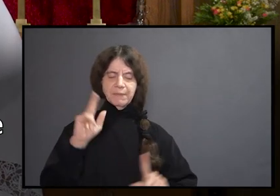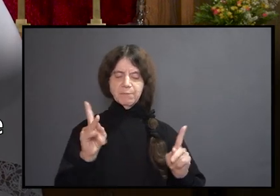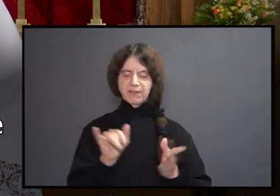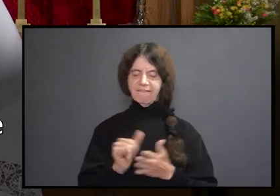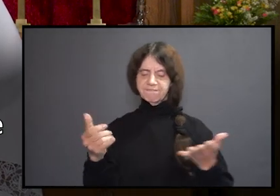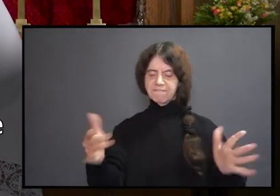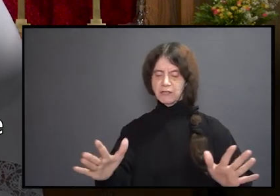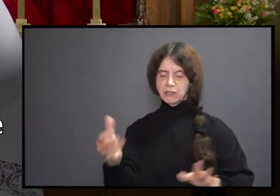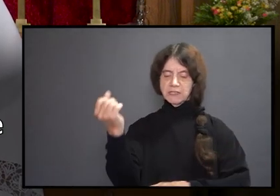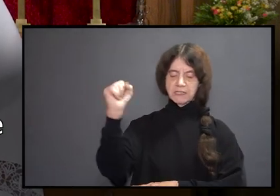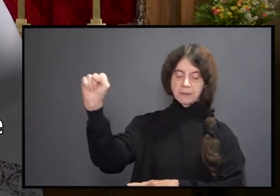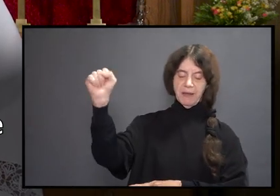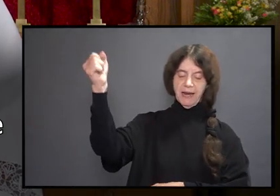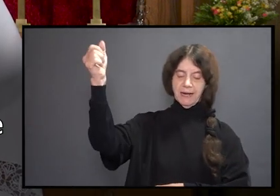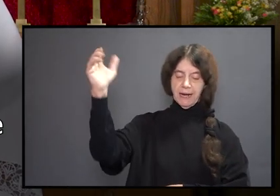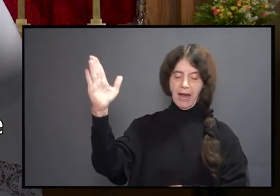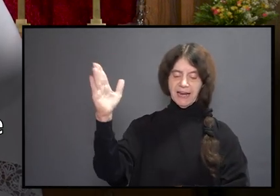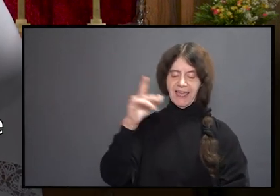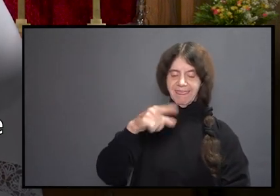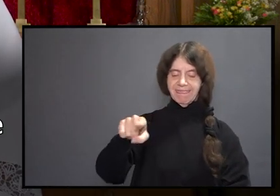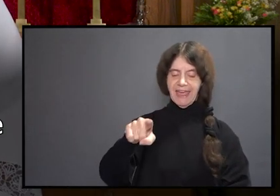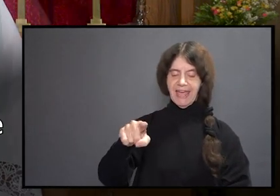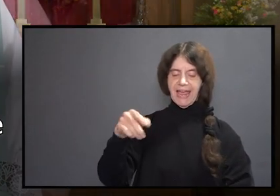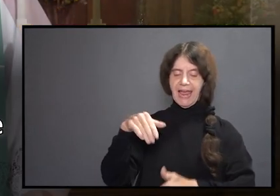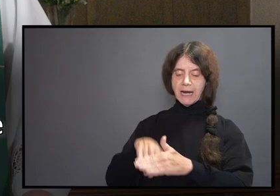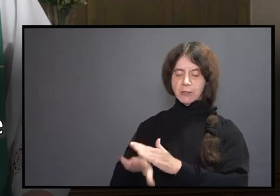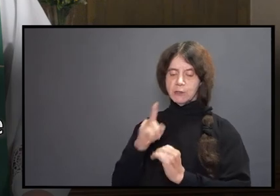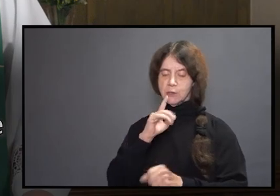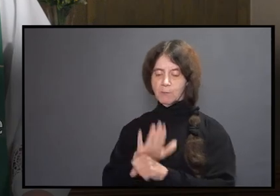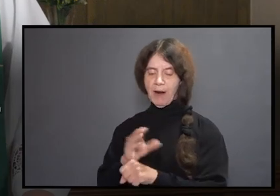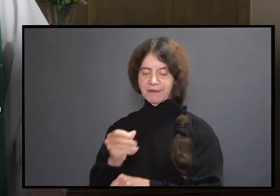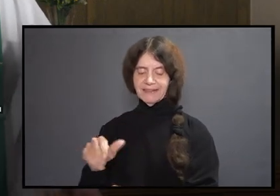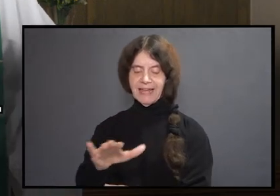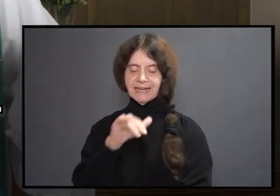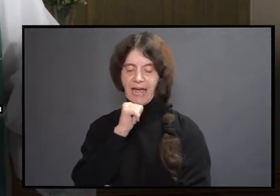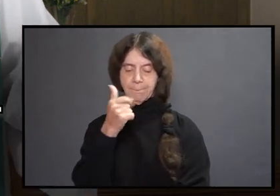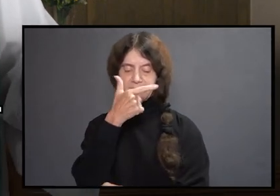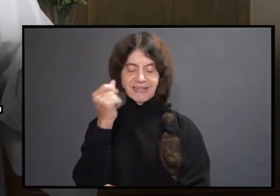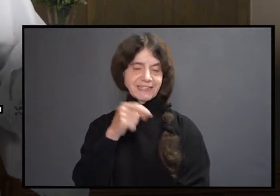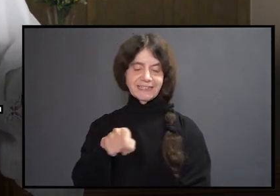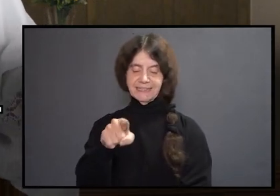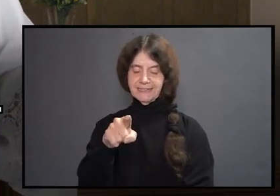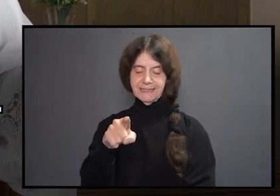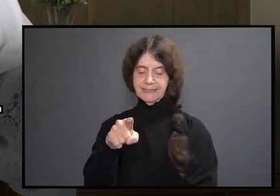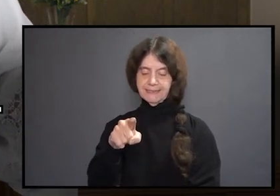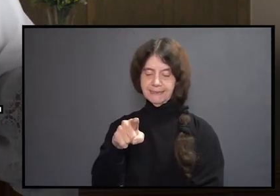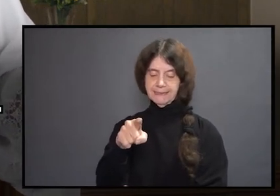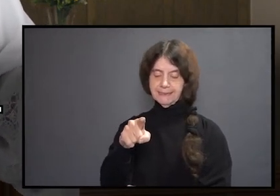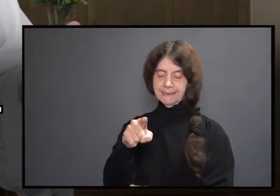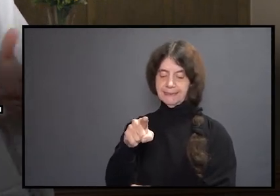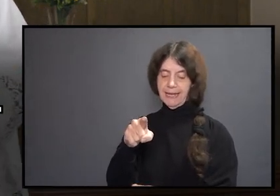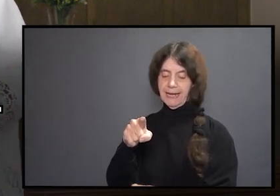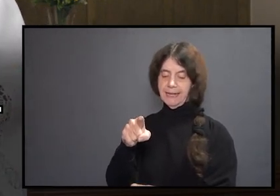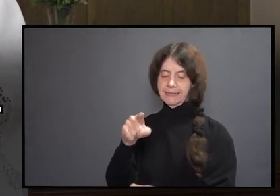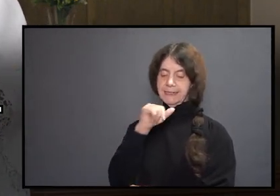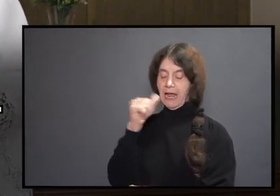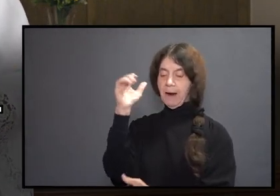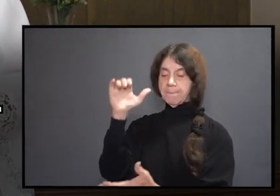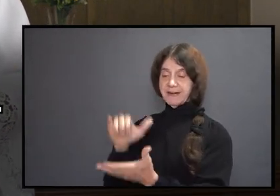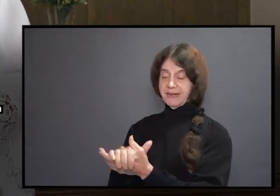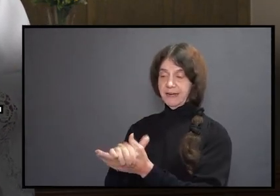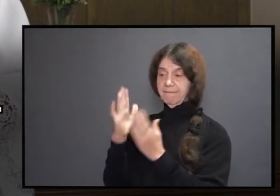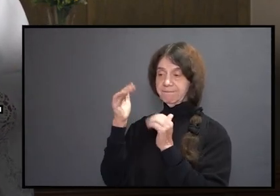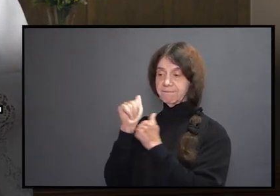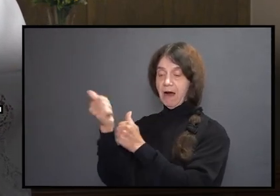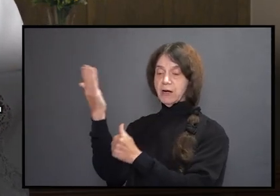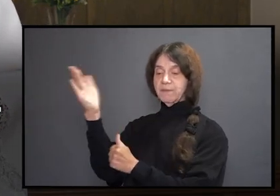unable to enter because of unbelief. This is the word of the Lord. Thanks